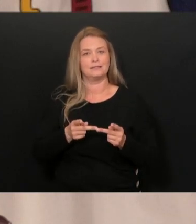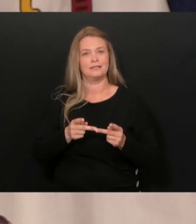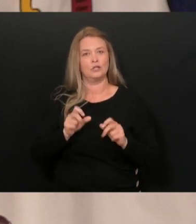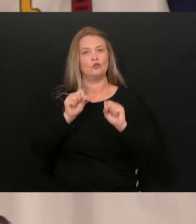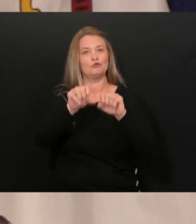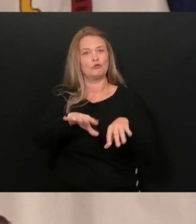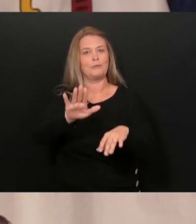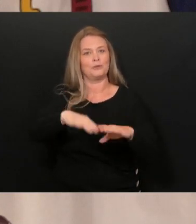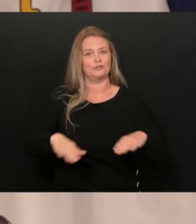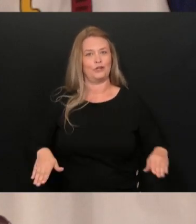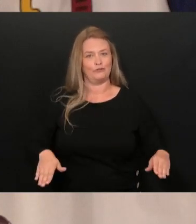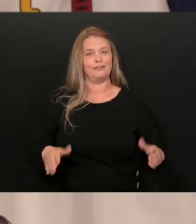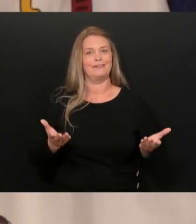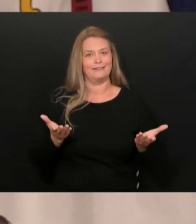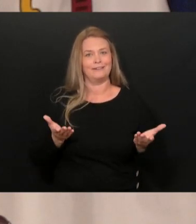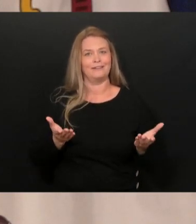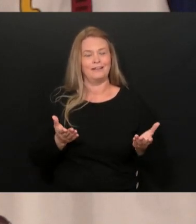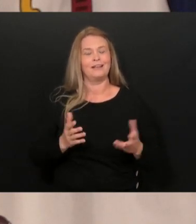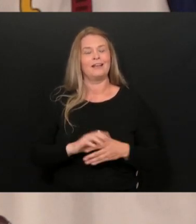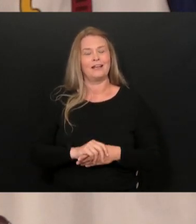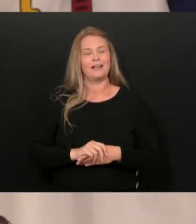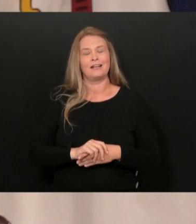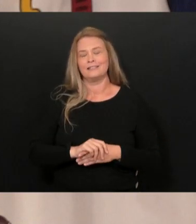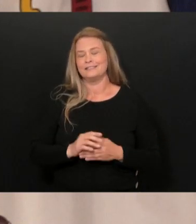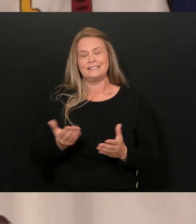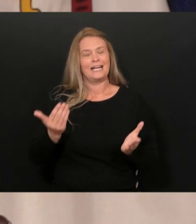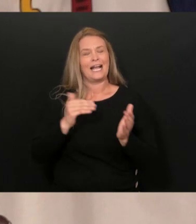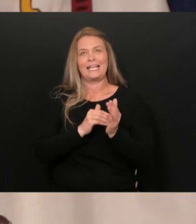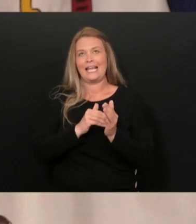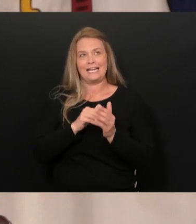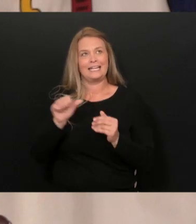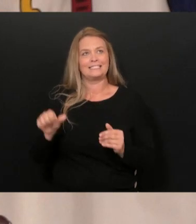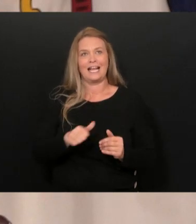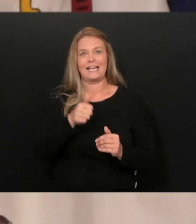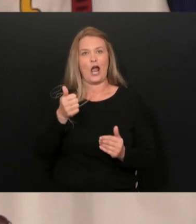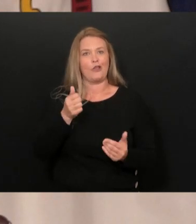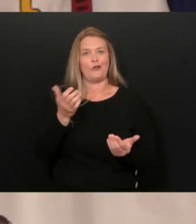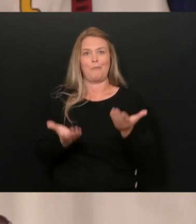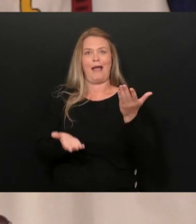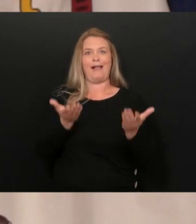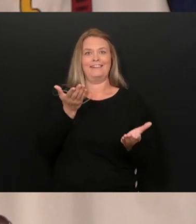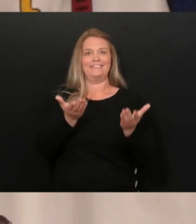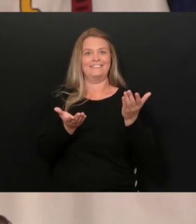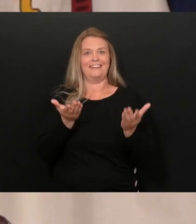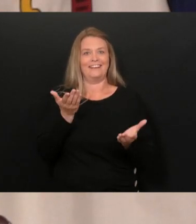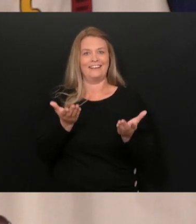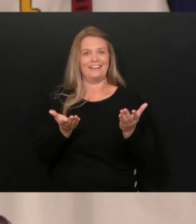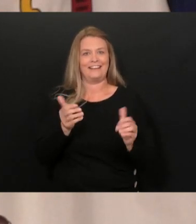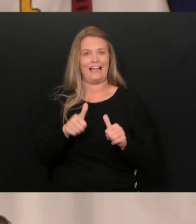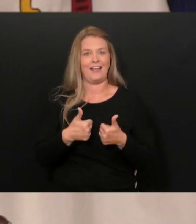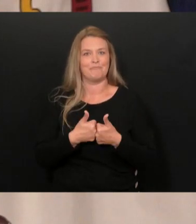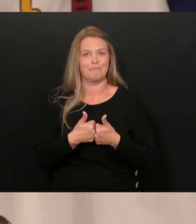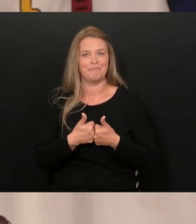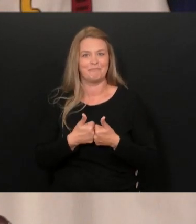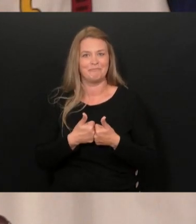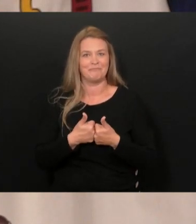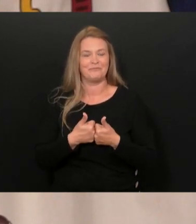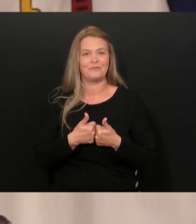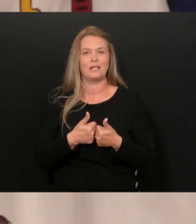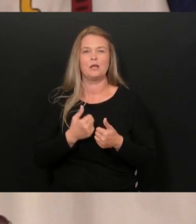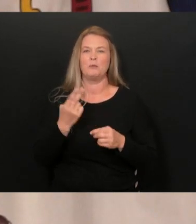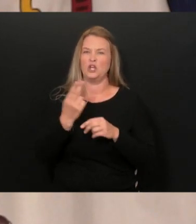children, and so it is another balancing act. But use